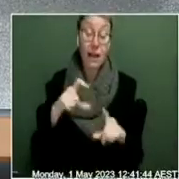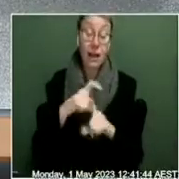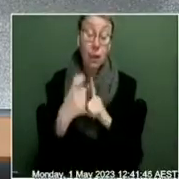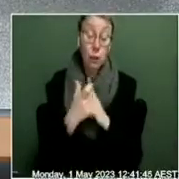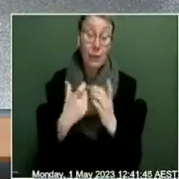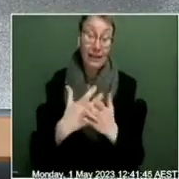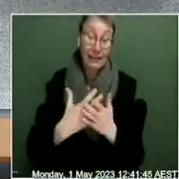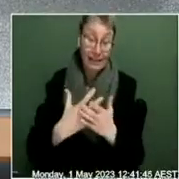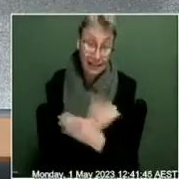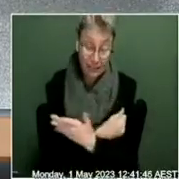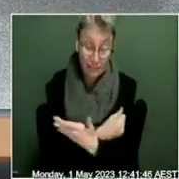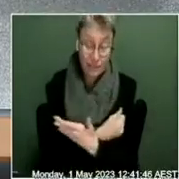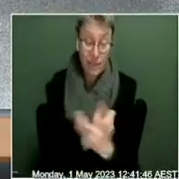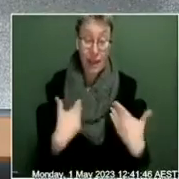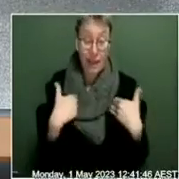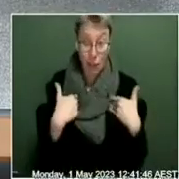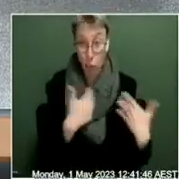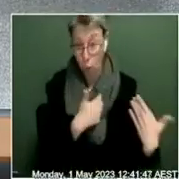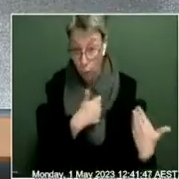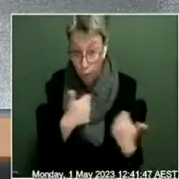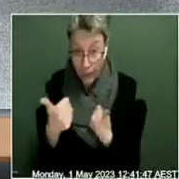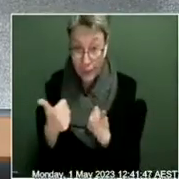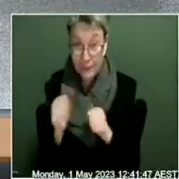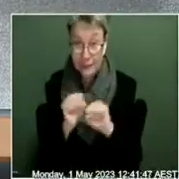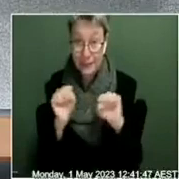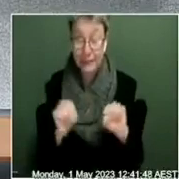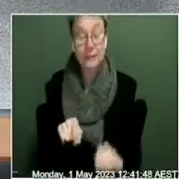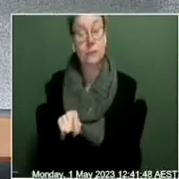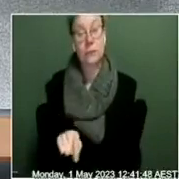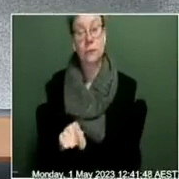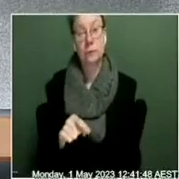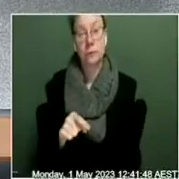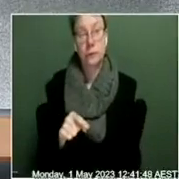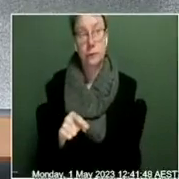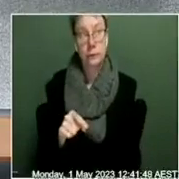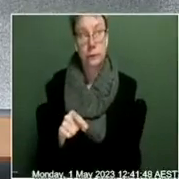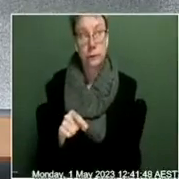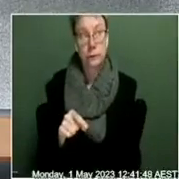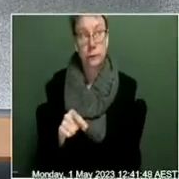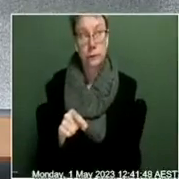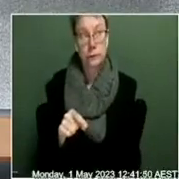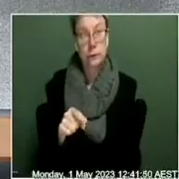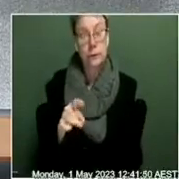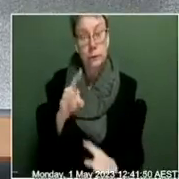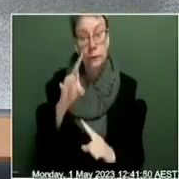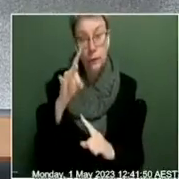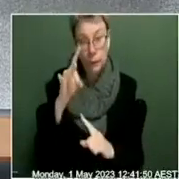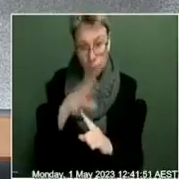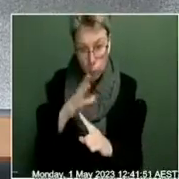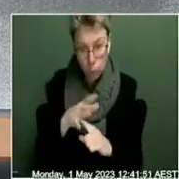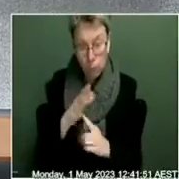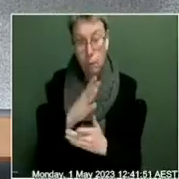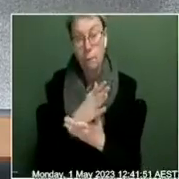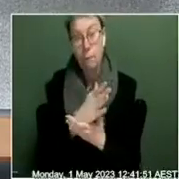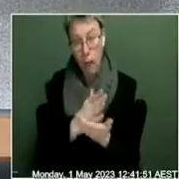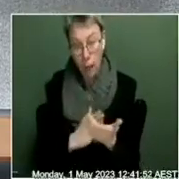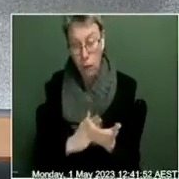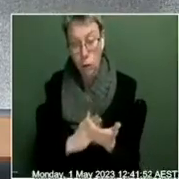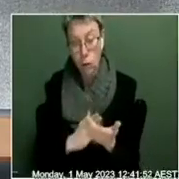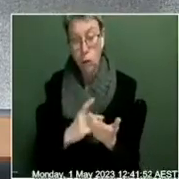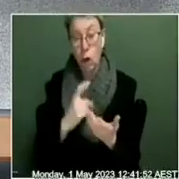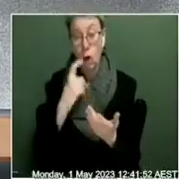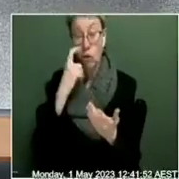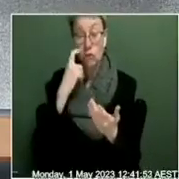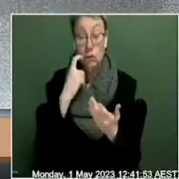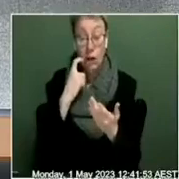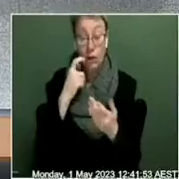addressing intergenerational trauma. I would say that we are working hard as a department